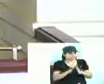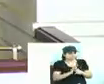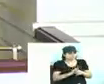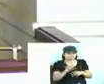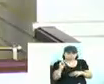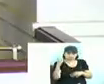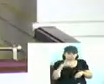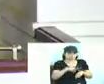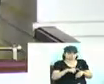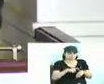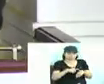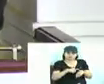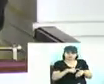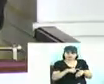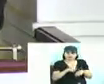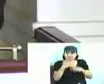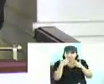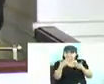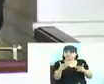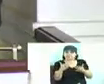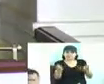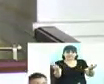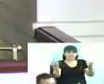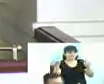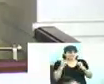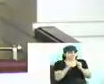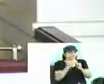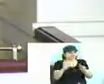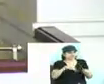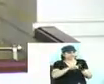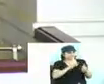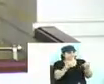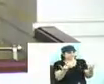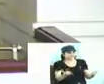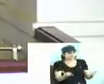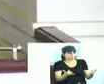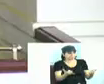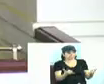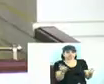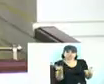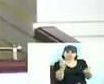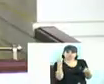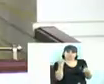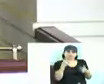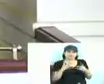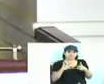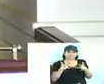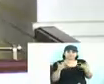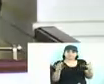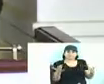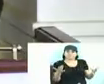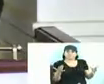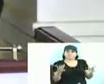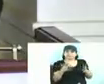that you're worshiping here. Thank you for being with us today. It is always a joy.